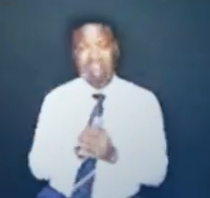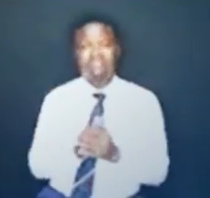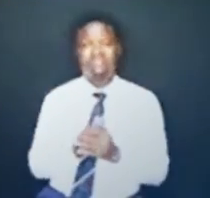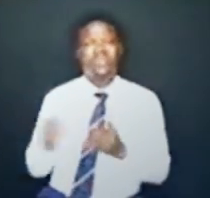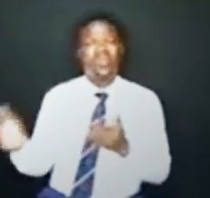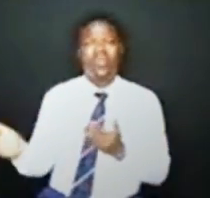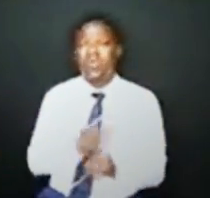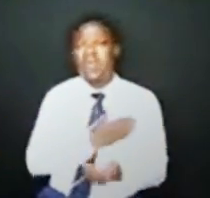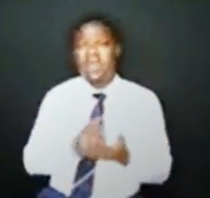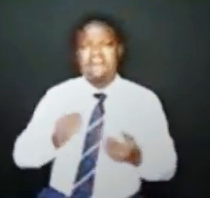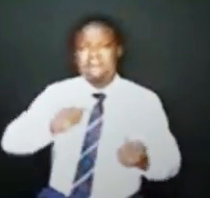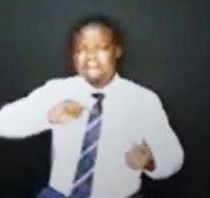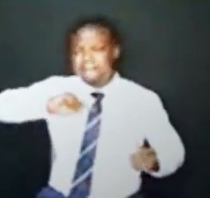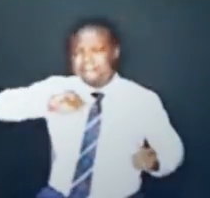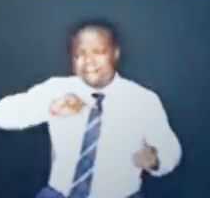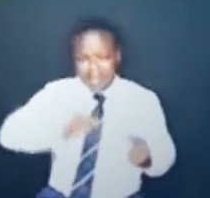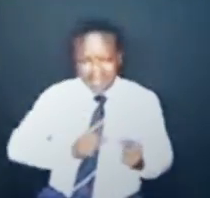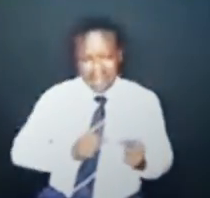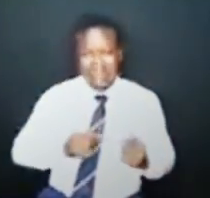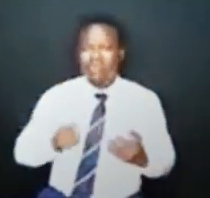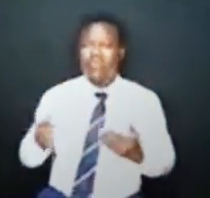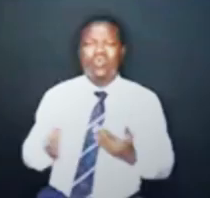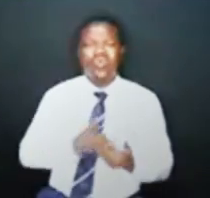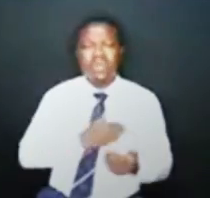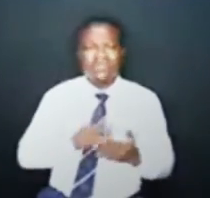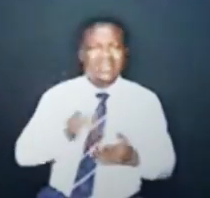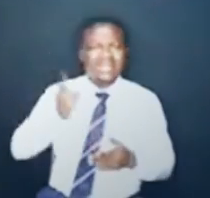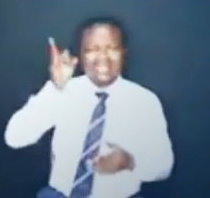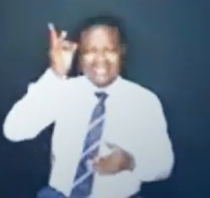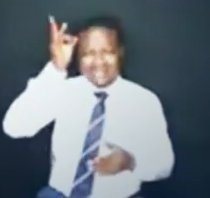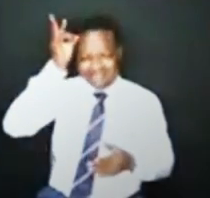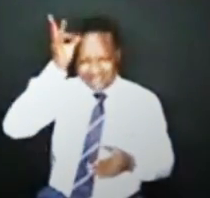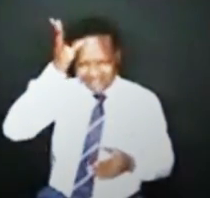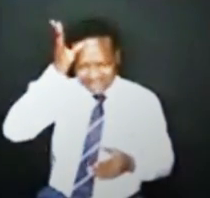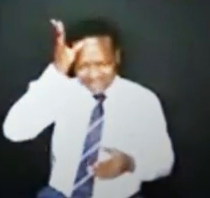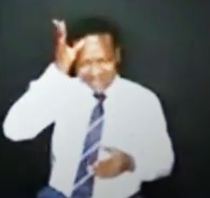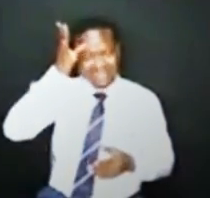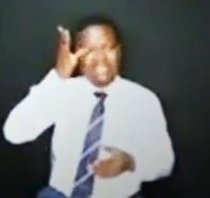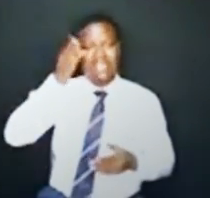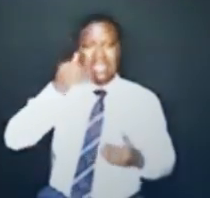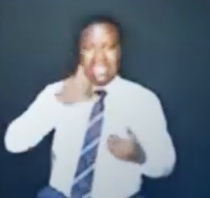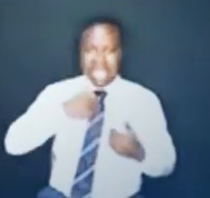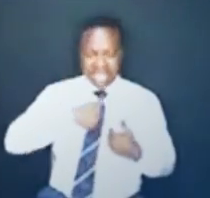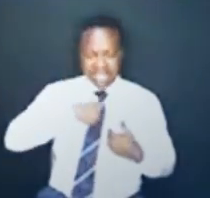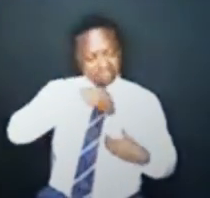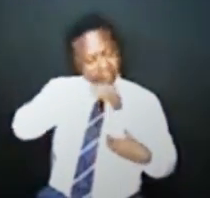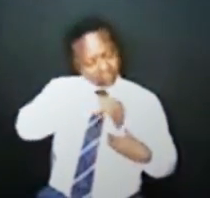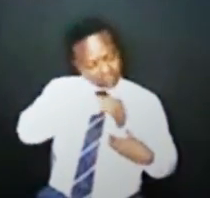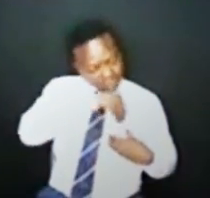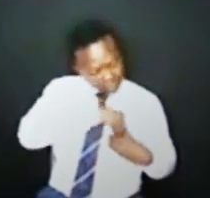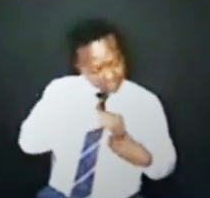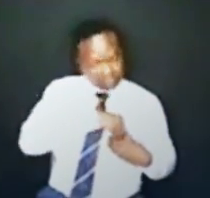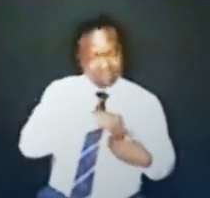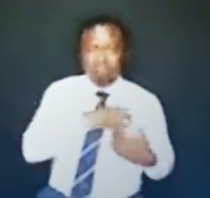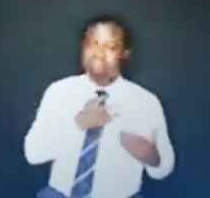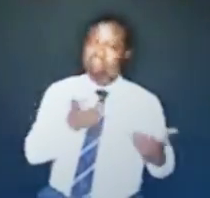how painful the hurts or how deep the root of bitterness has penetrated your